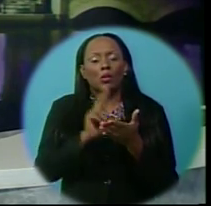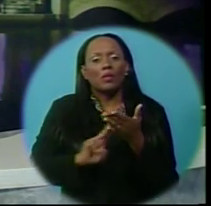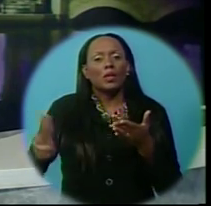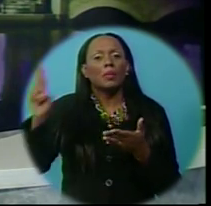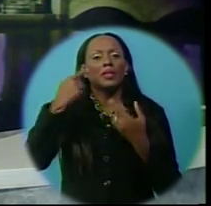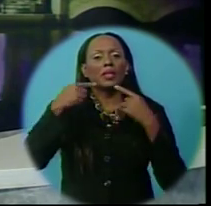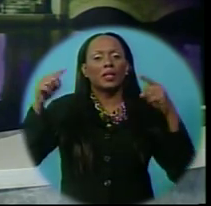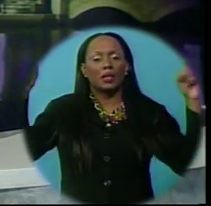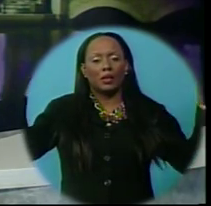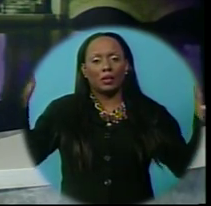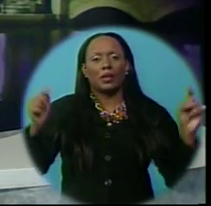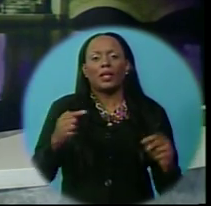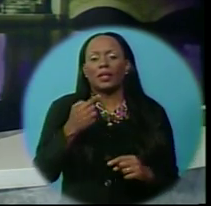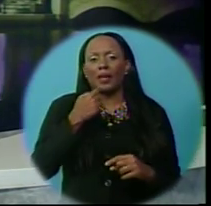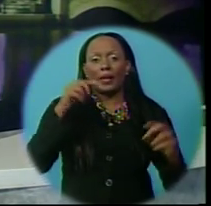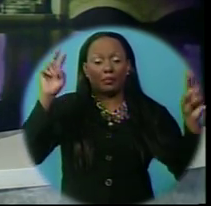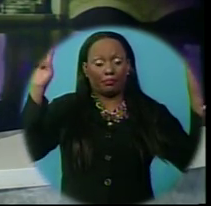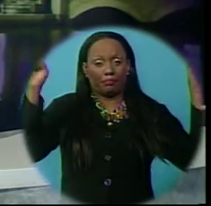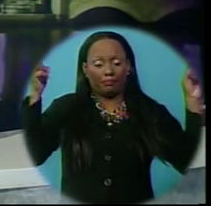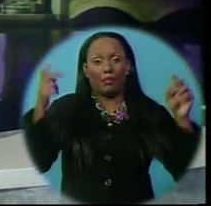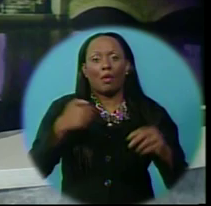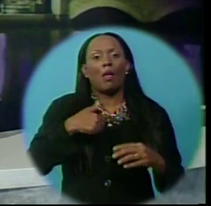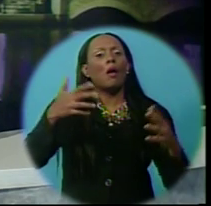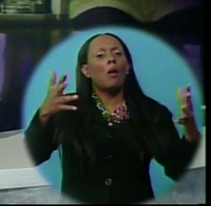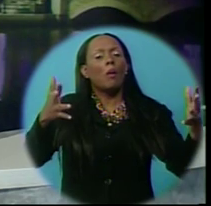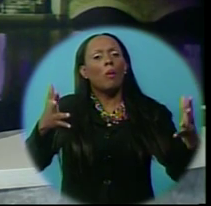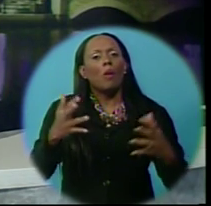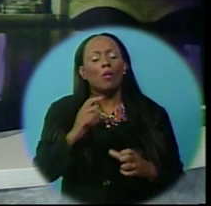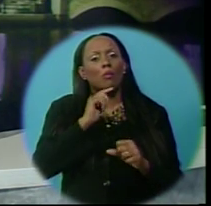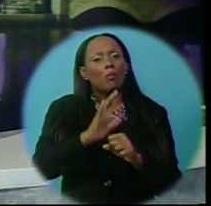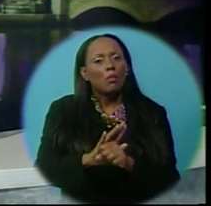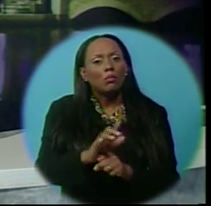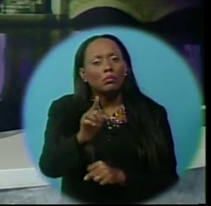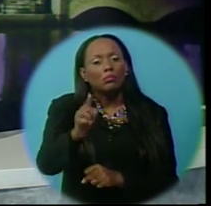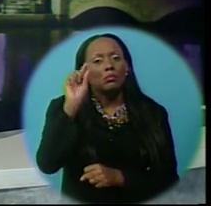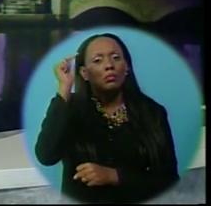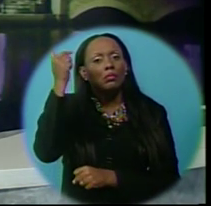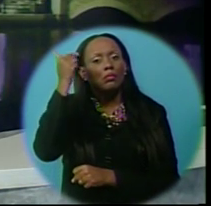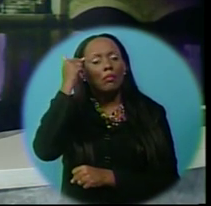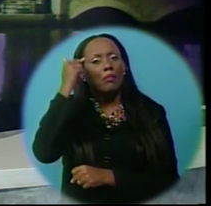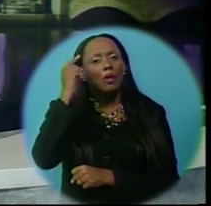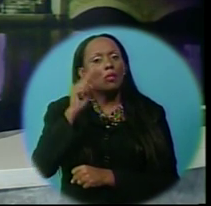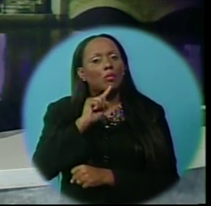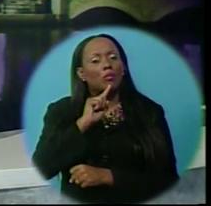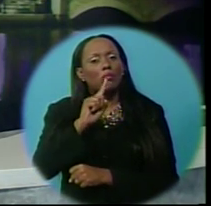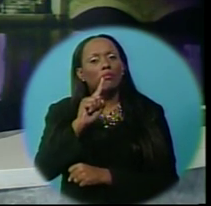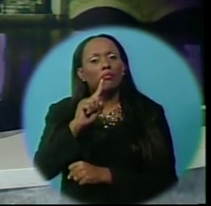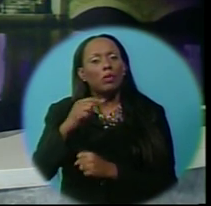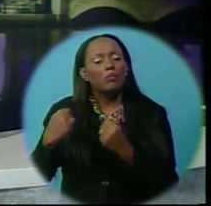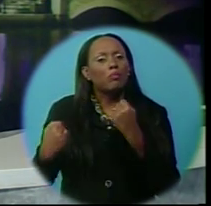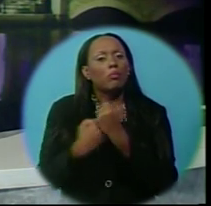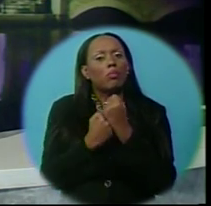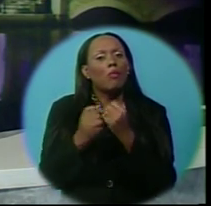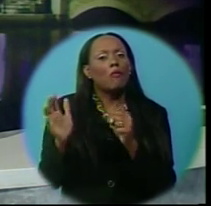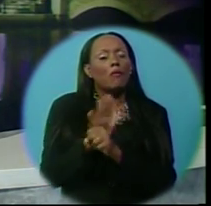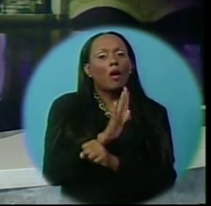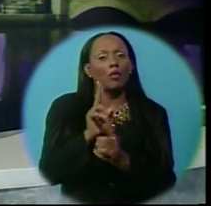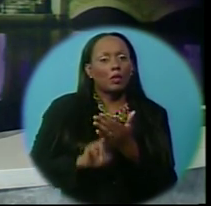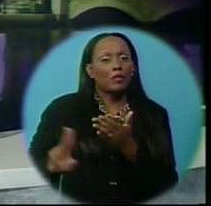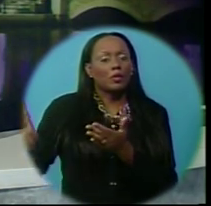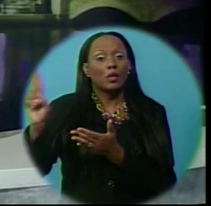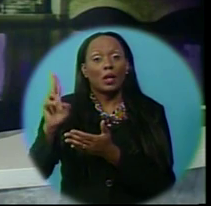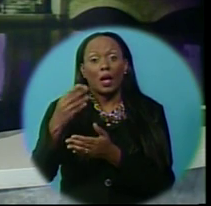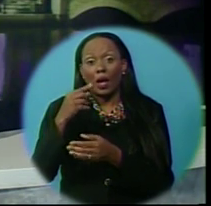university, he said, quote, "I want to assure you that government is very much on board with the work of the UWI, and